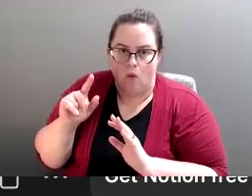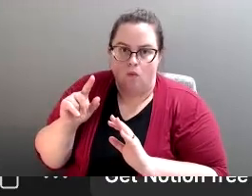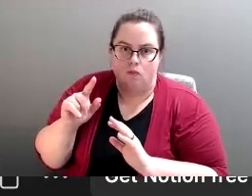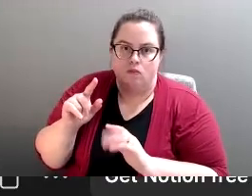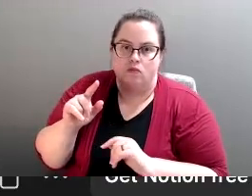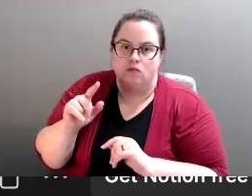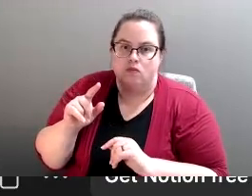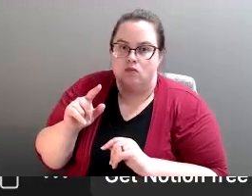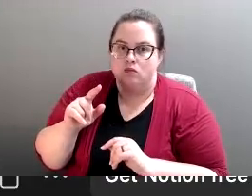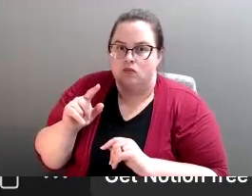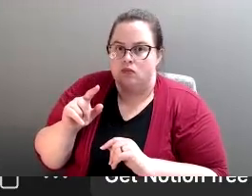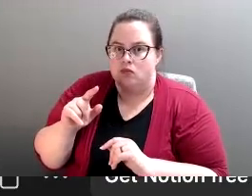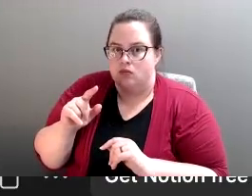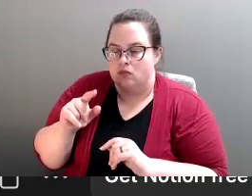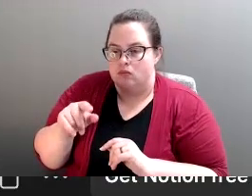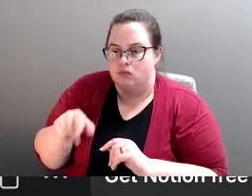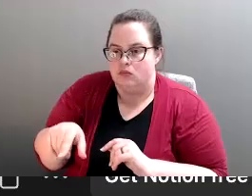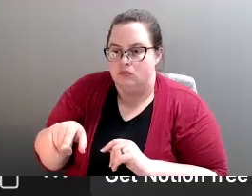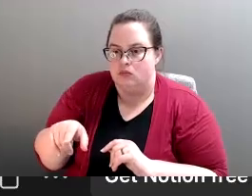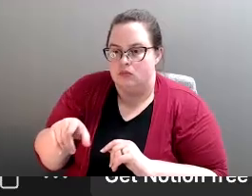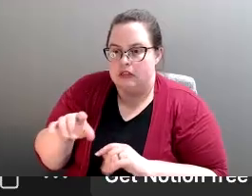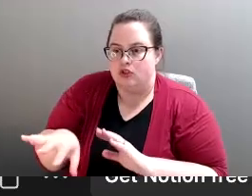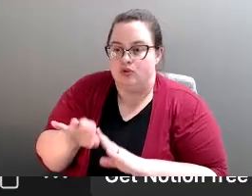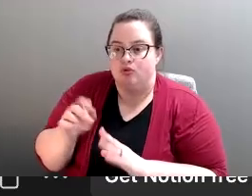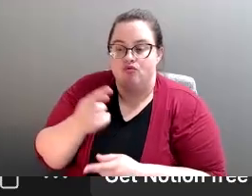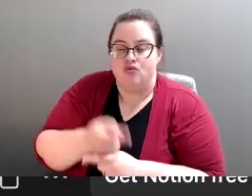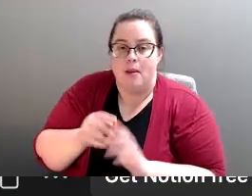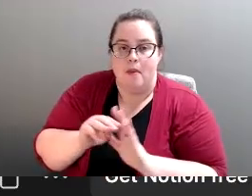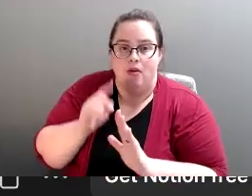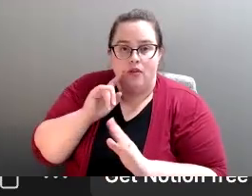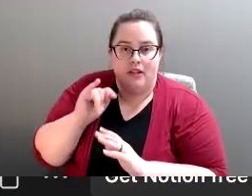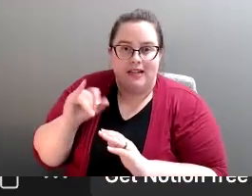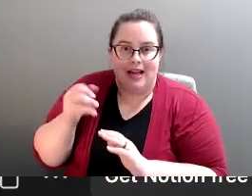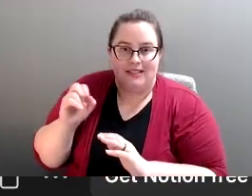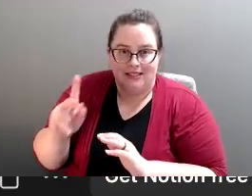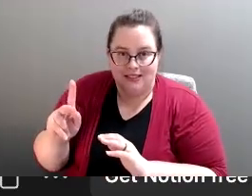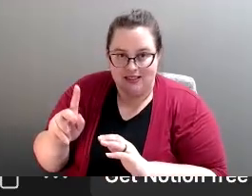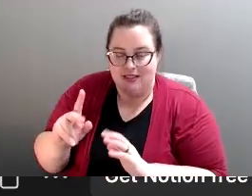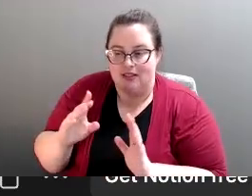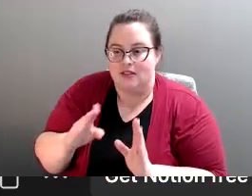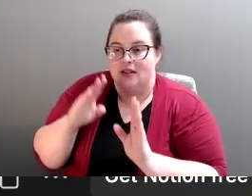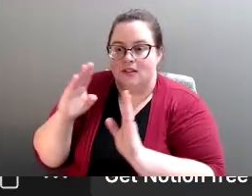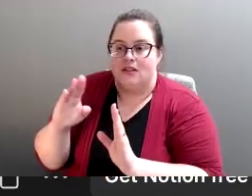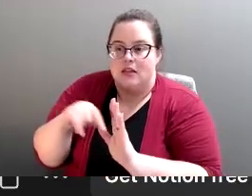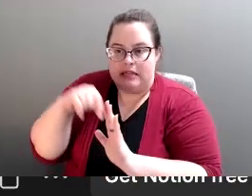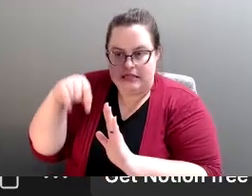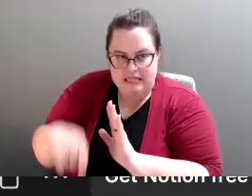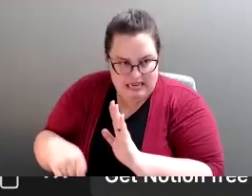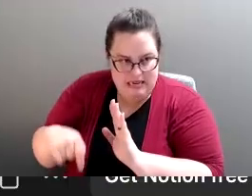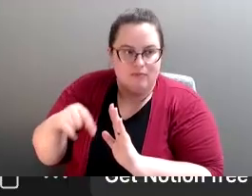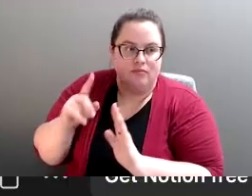right model for the task. This one's a little harder, I think, right? Do deep research is definitely a thing. You